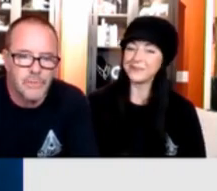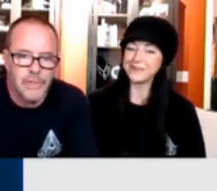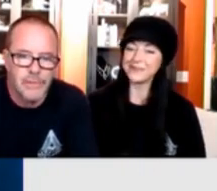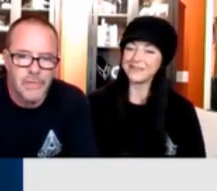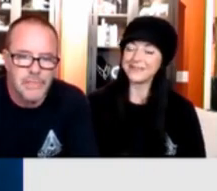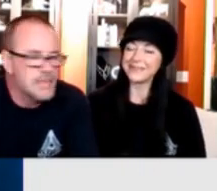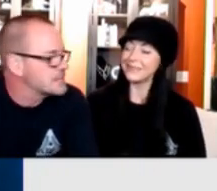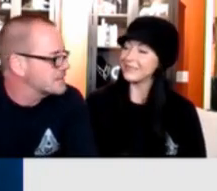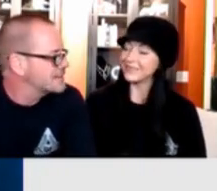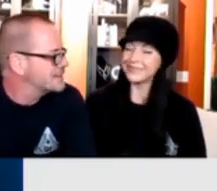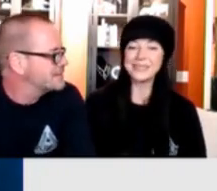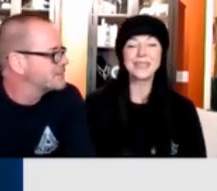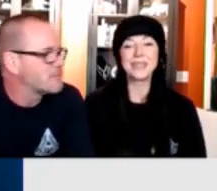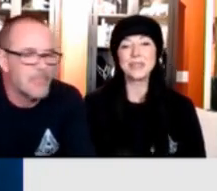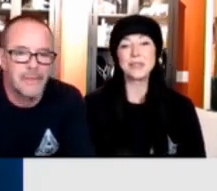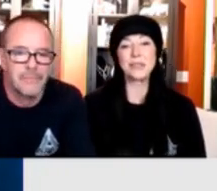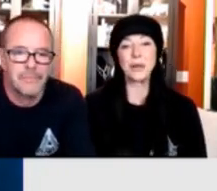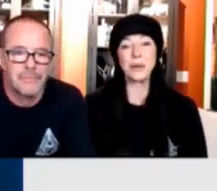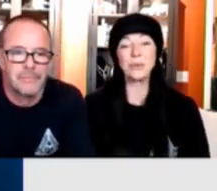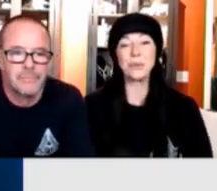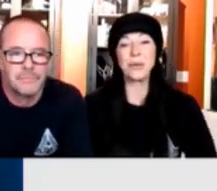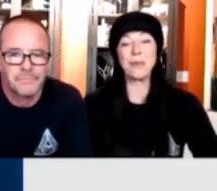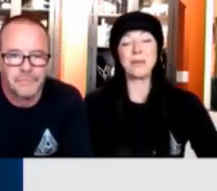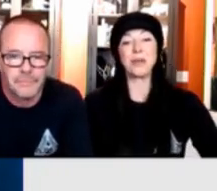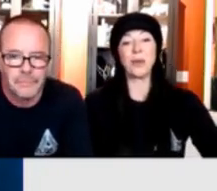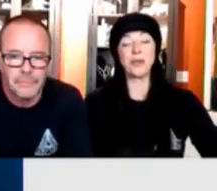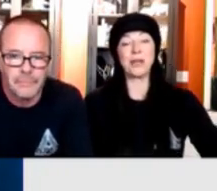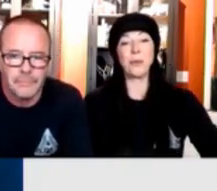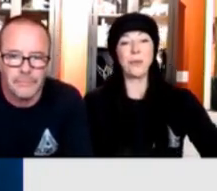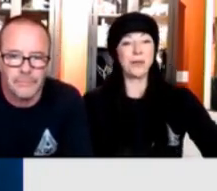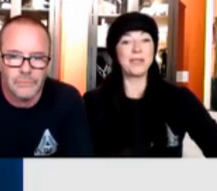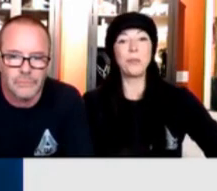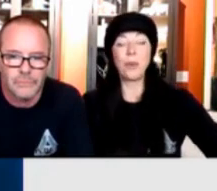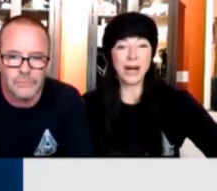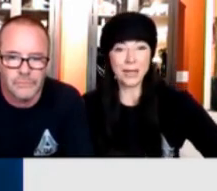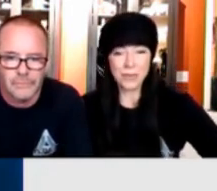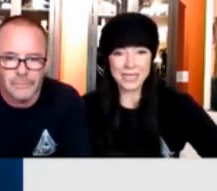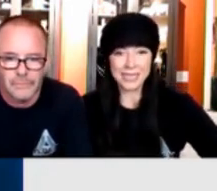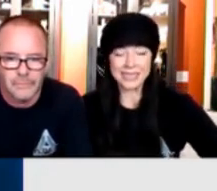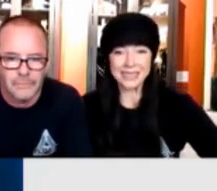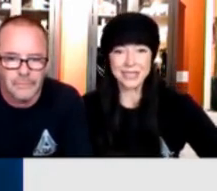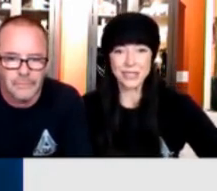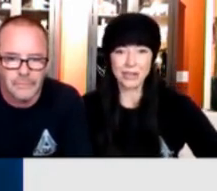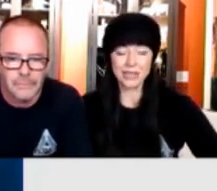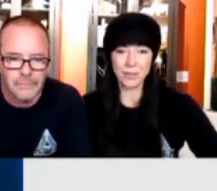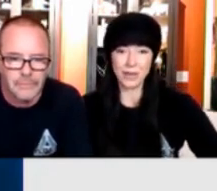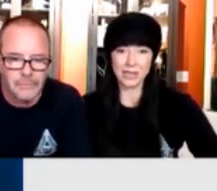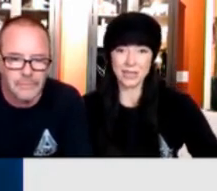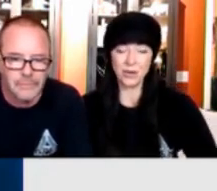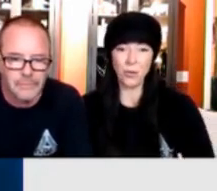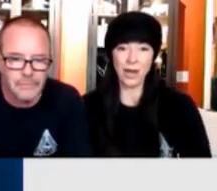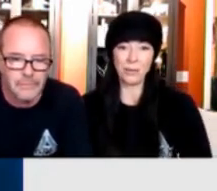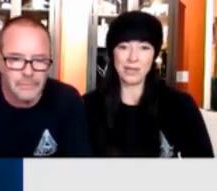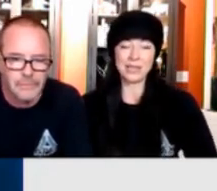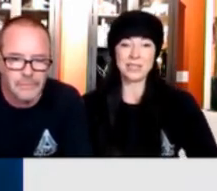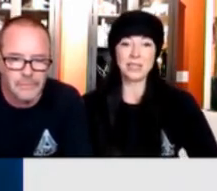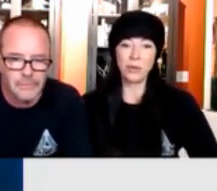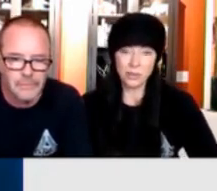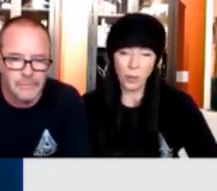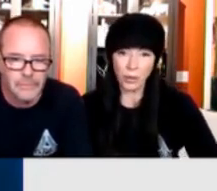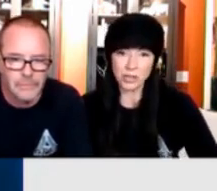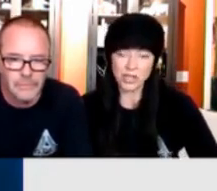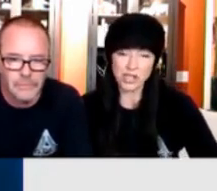move forward with our presentation. So maybe you're wondering why we started Apex and why we